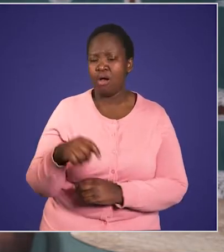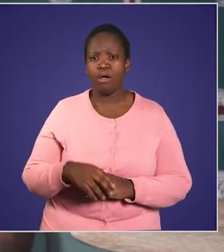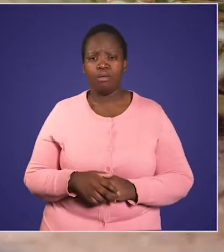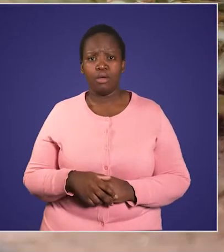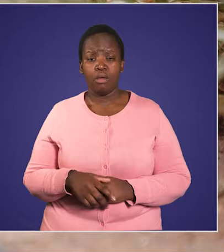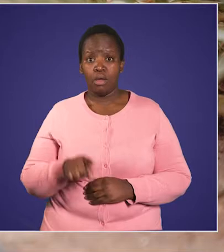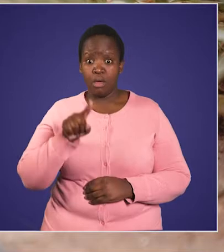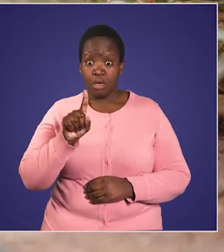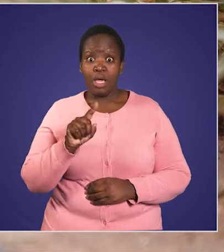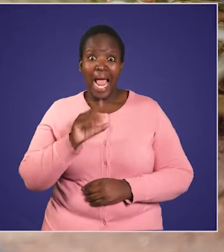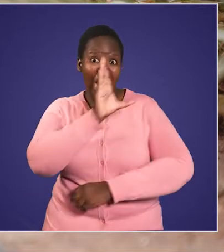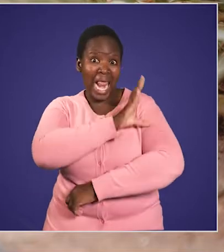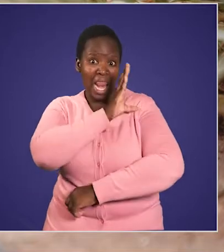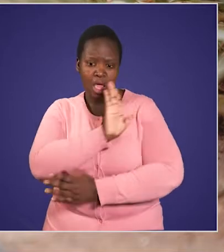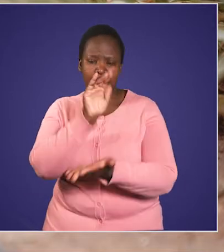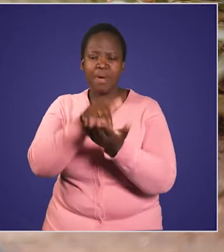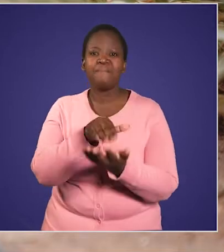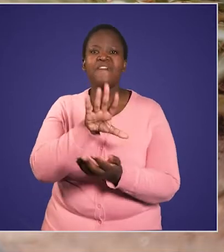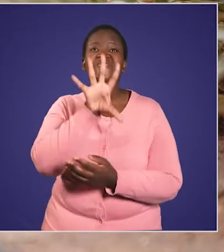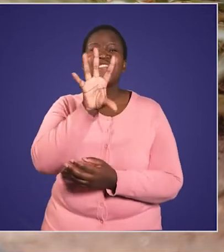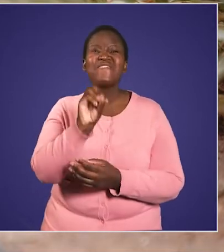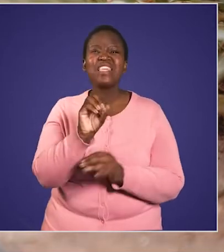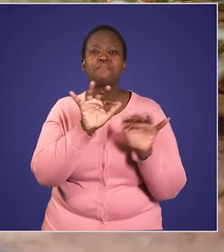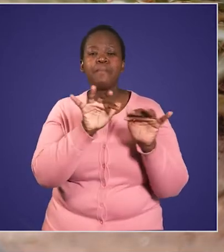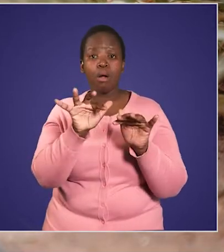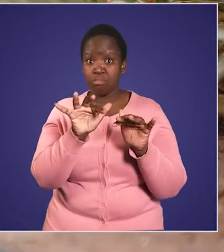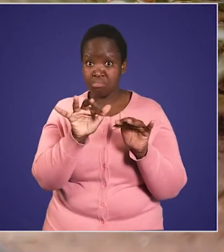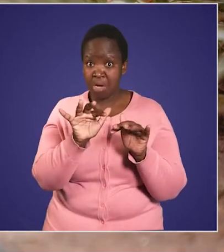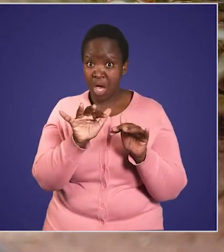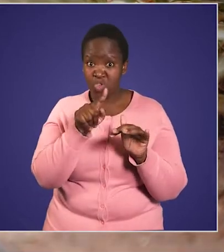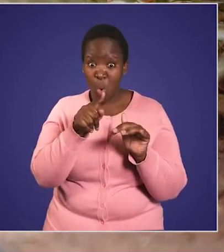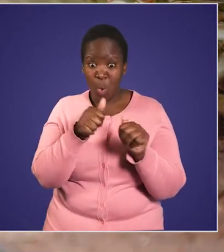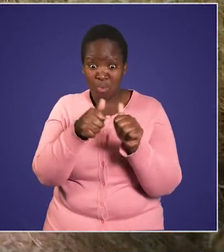If you were not among the first 50, they would send us back.